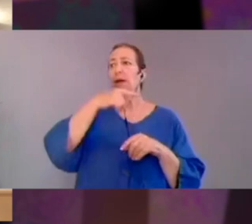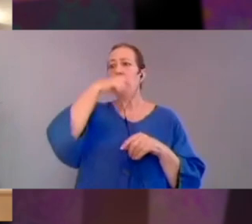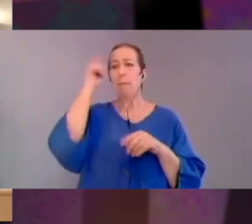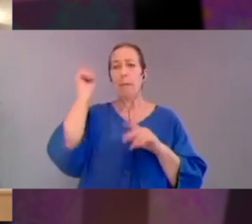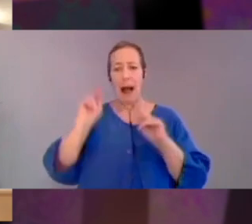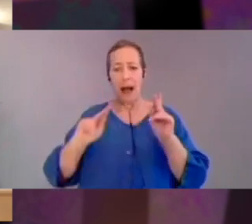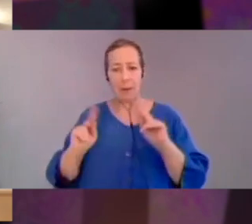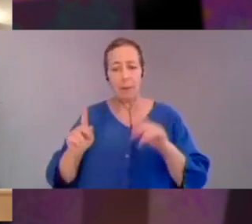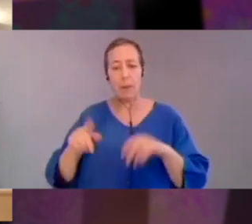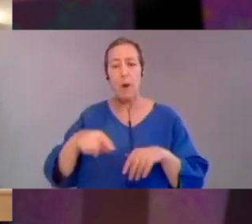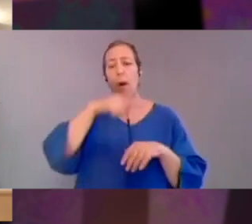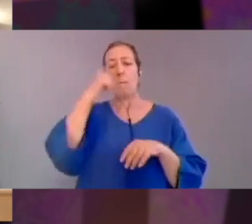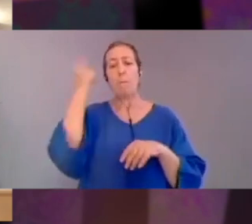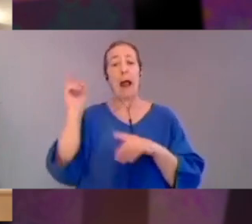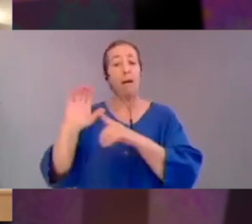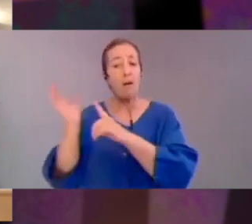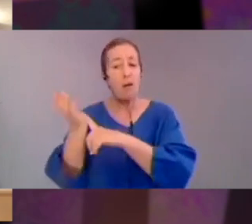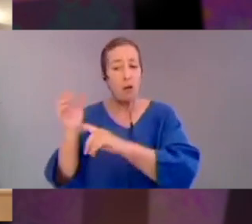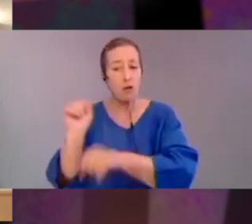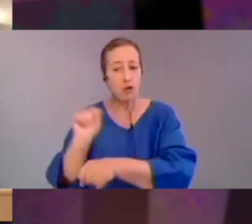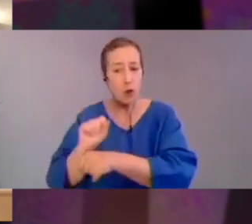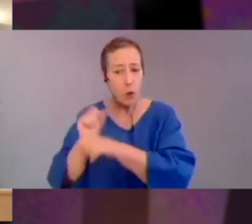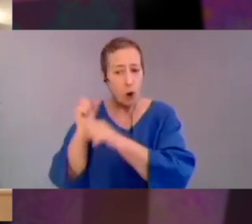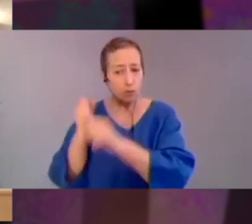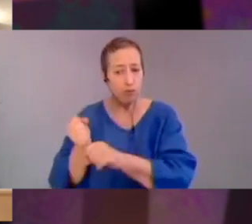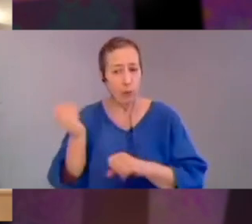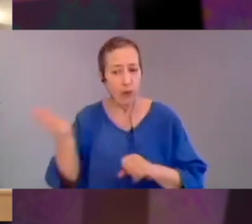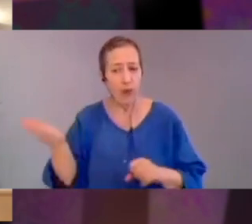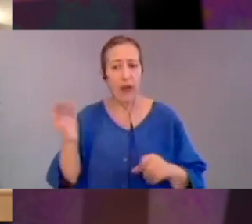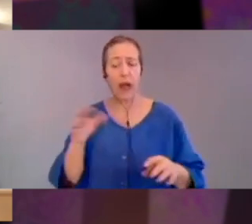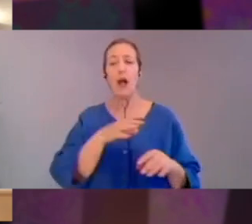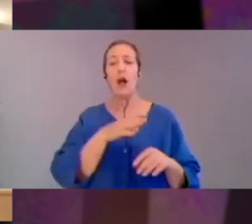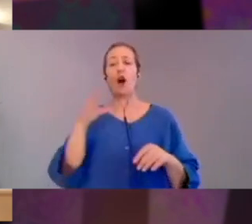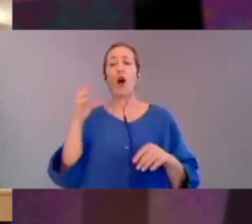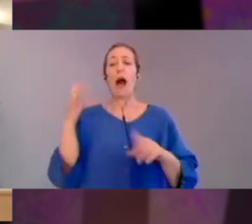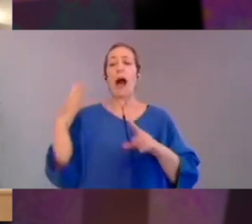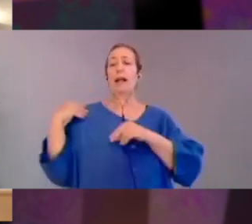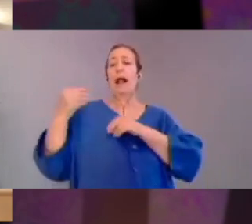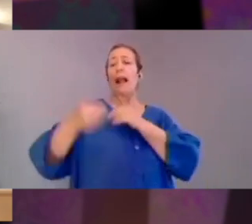and of the legacy of immigrants that have been organizing